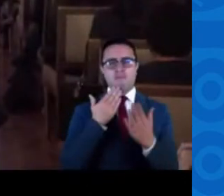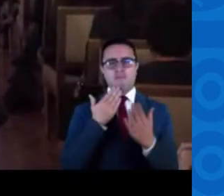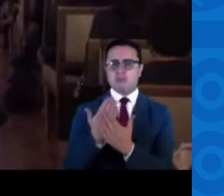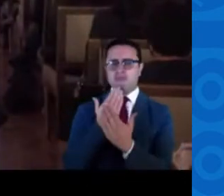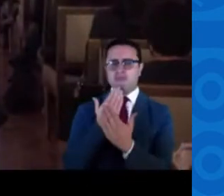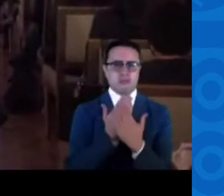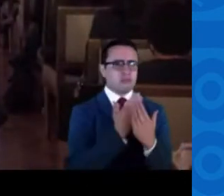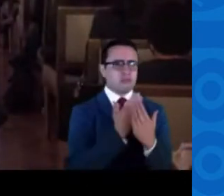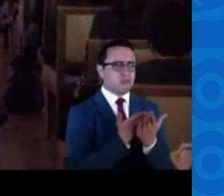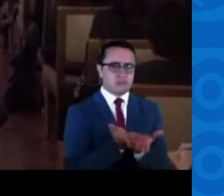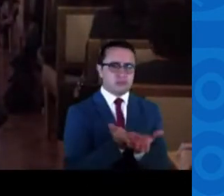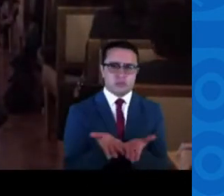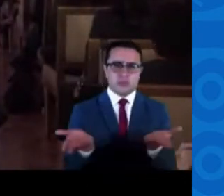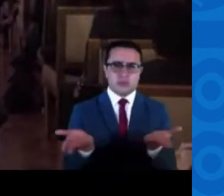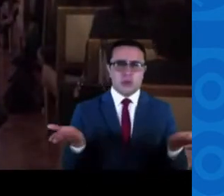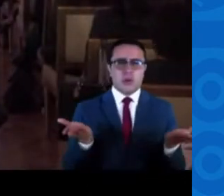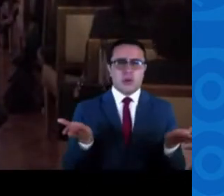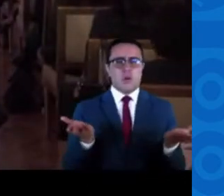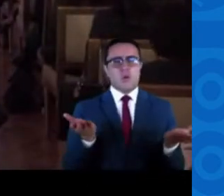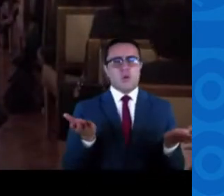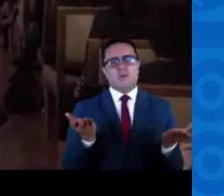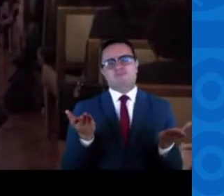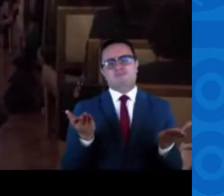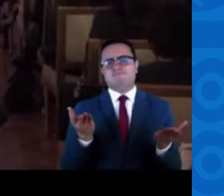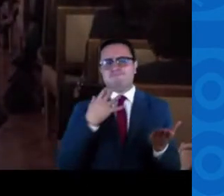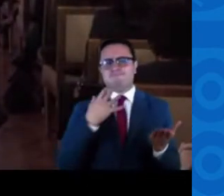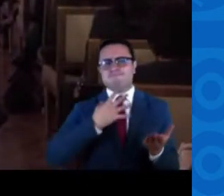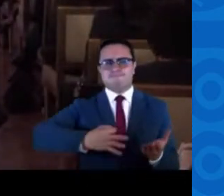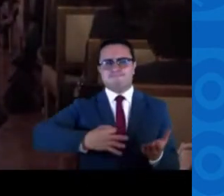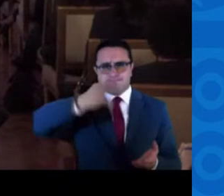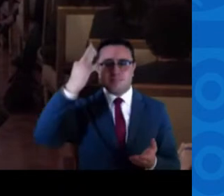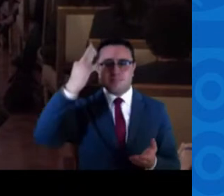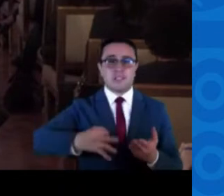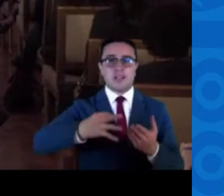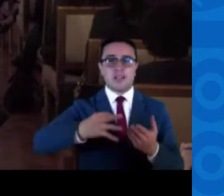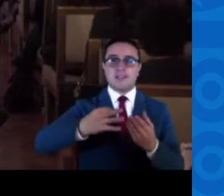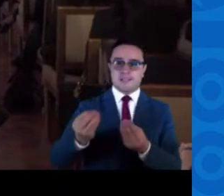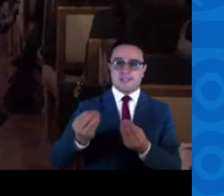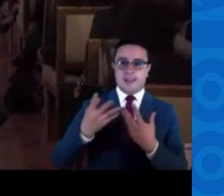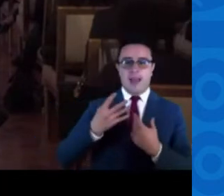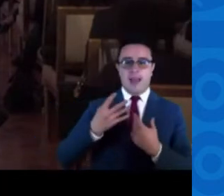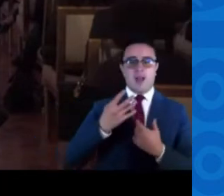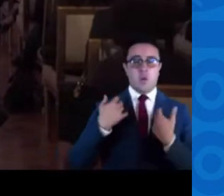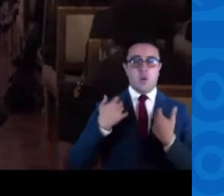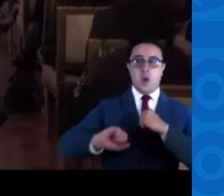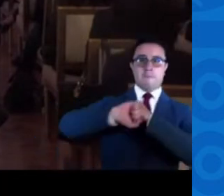us today, thank you, because you have been a true